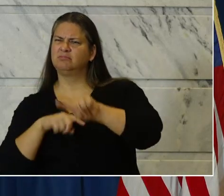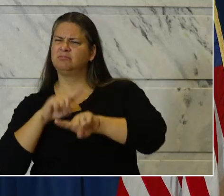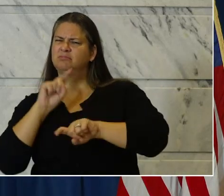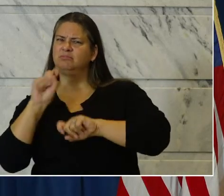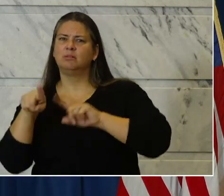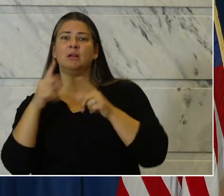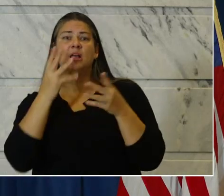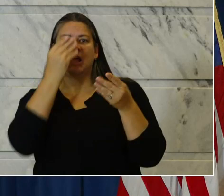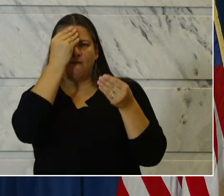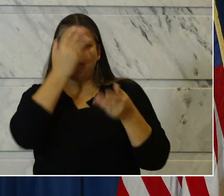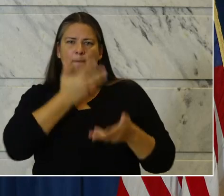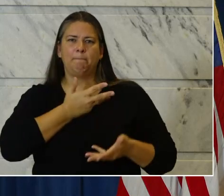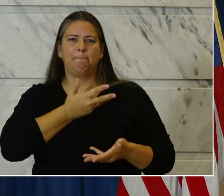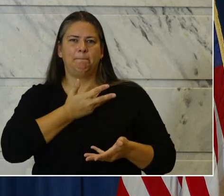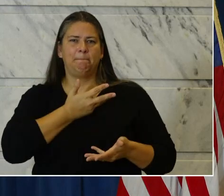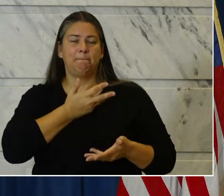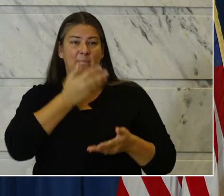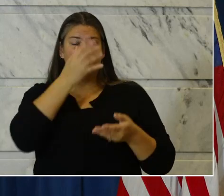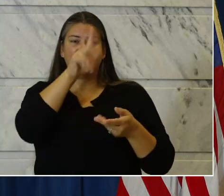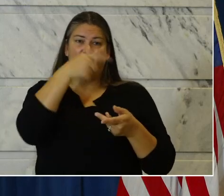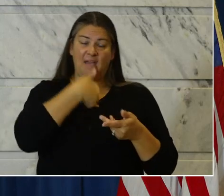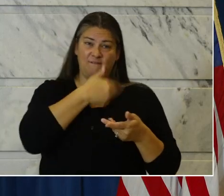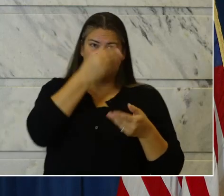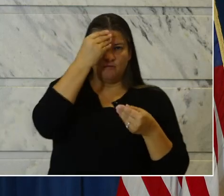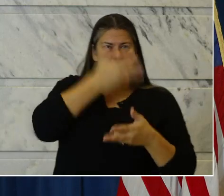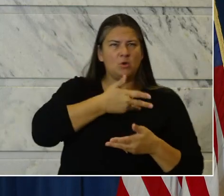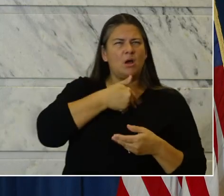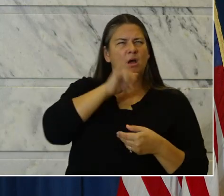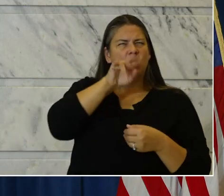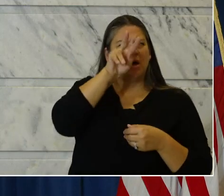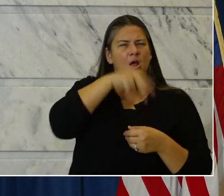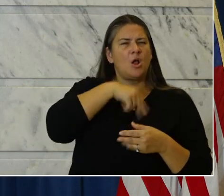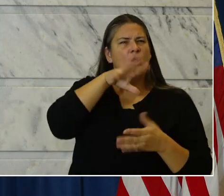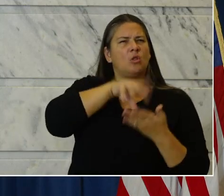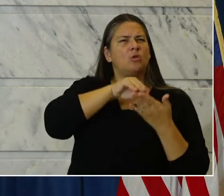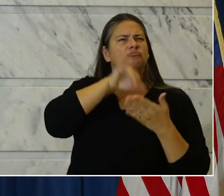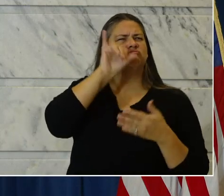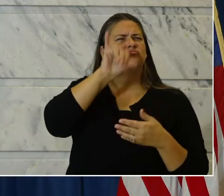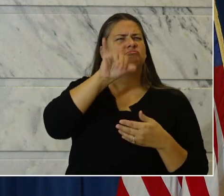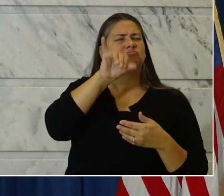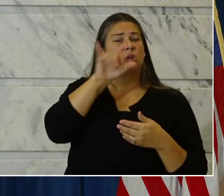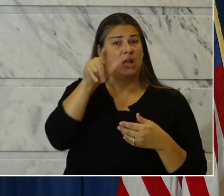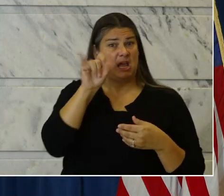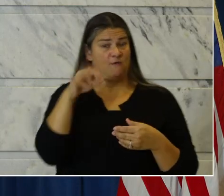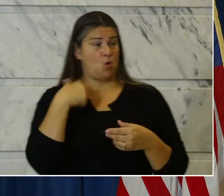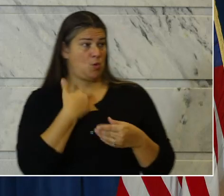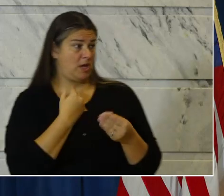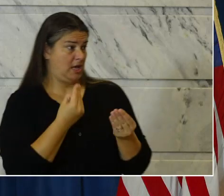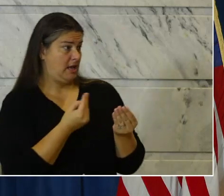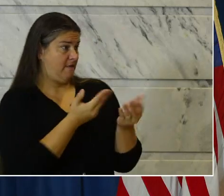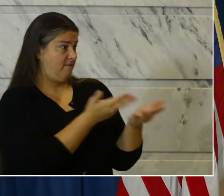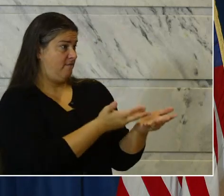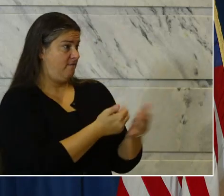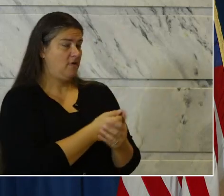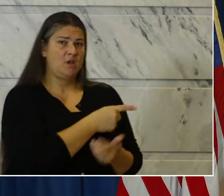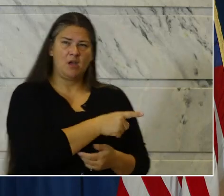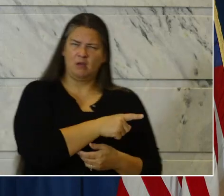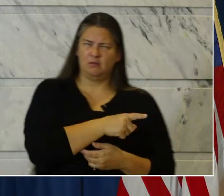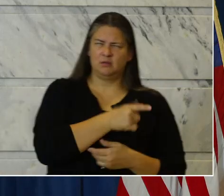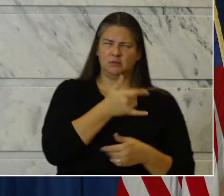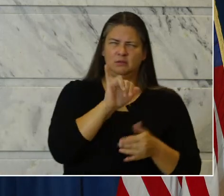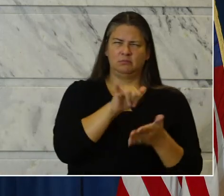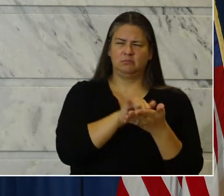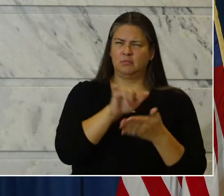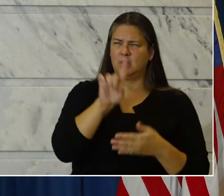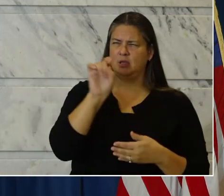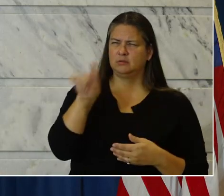what we'll see, and I think that we will, is when you give people the information, they still may have tough questions.